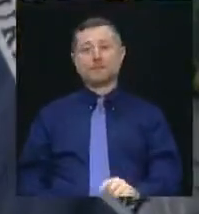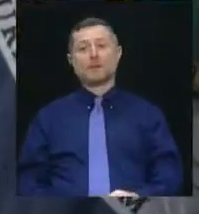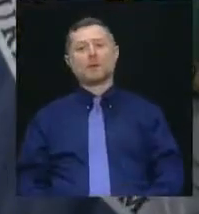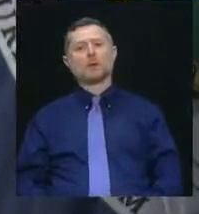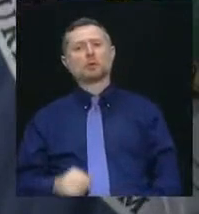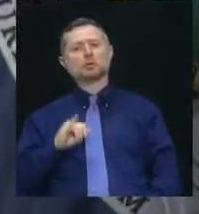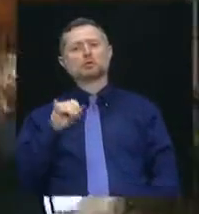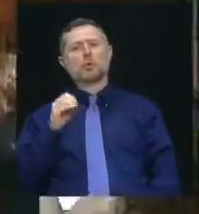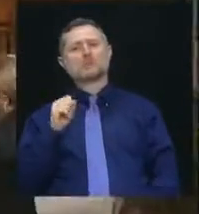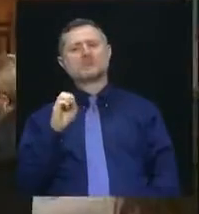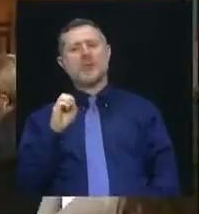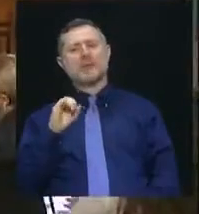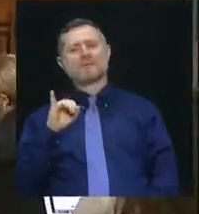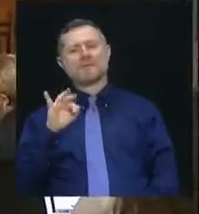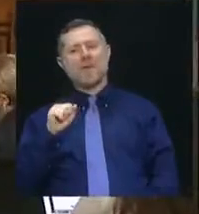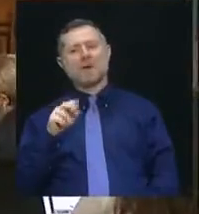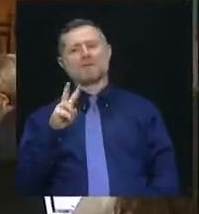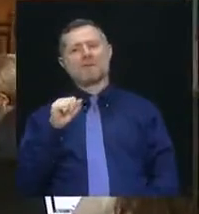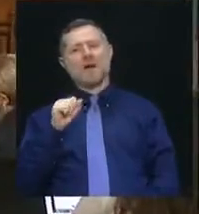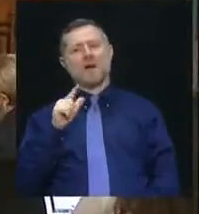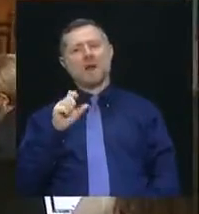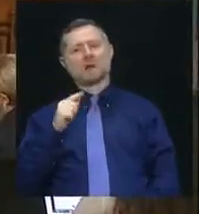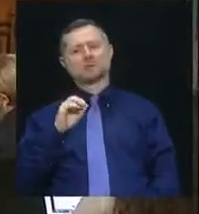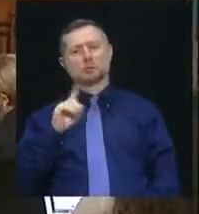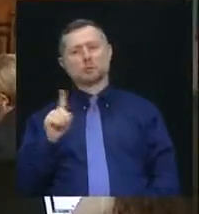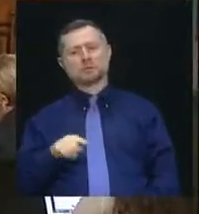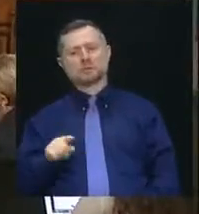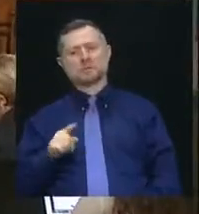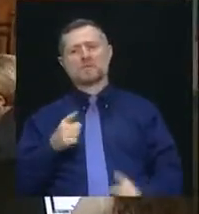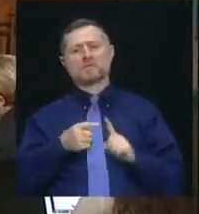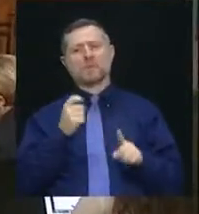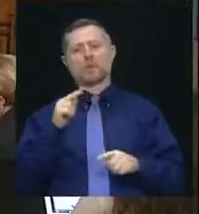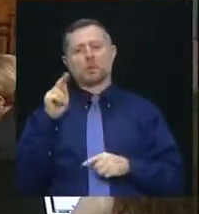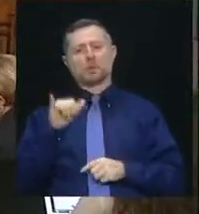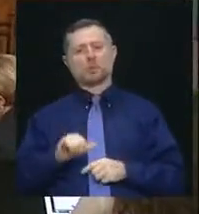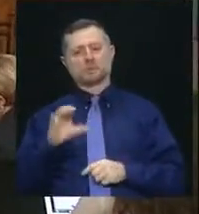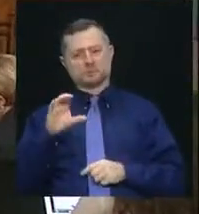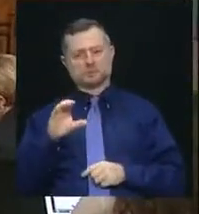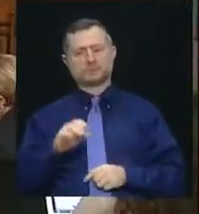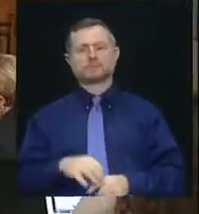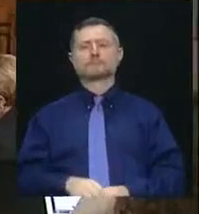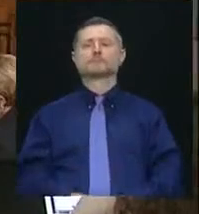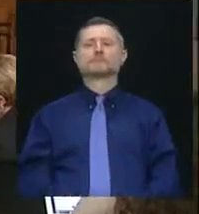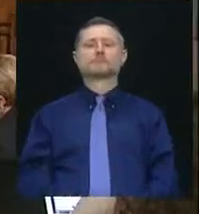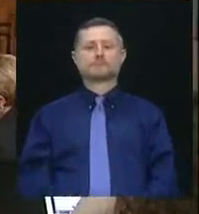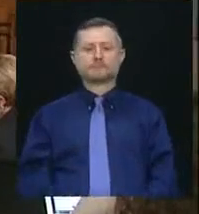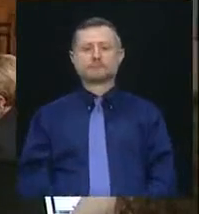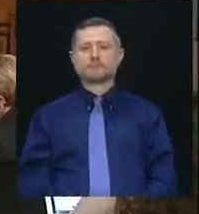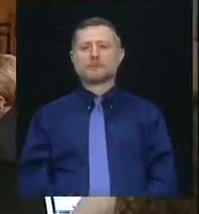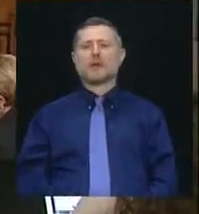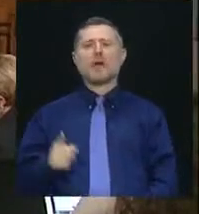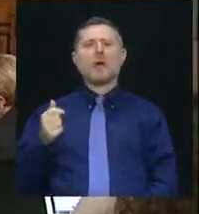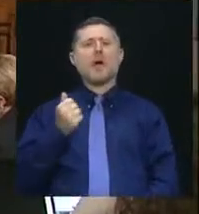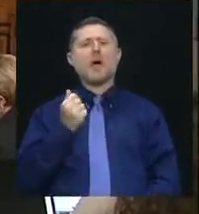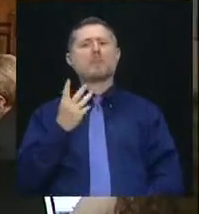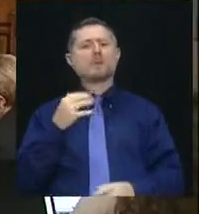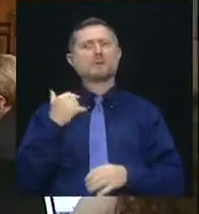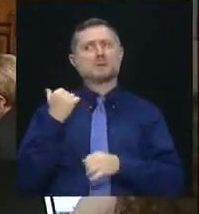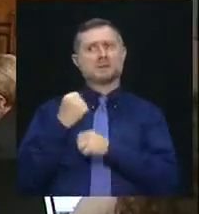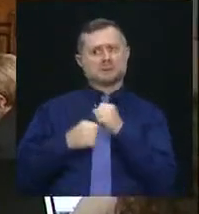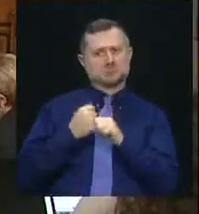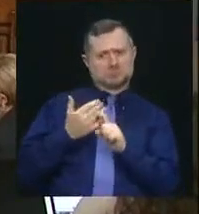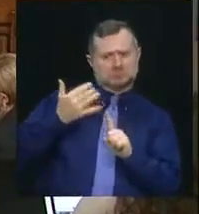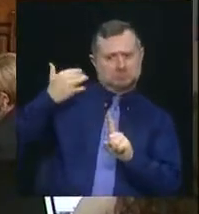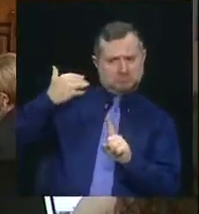the city. Well, my mom will be probably pronounced it correctly. Gracias. A couple of years ago, while you